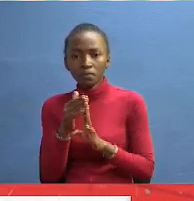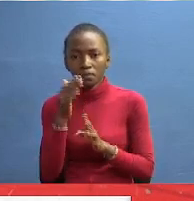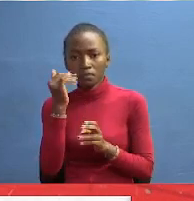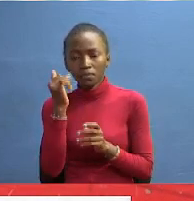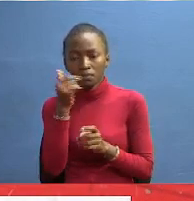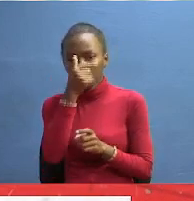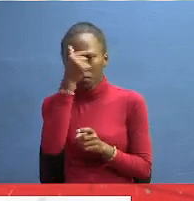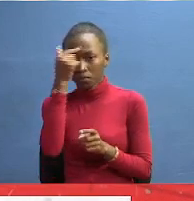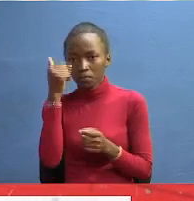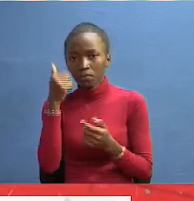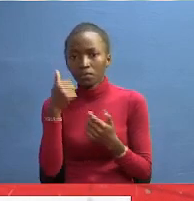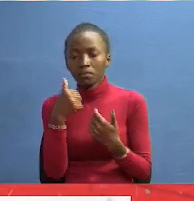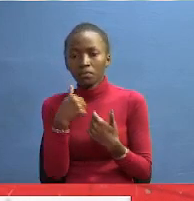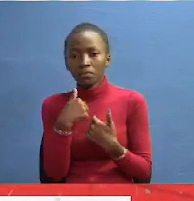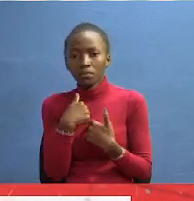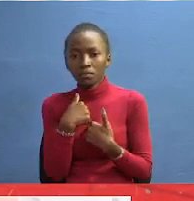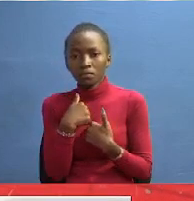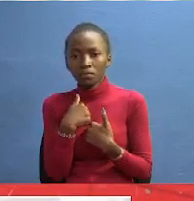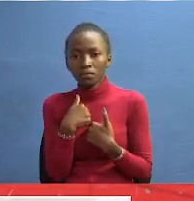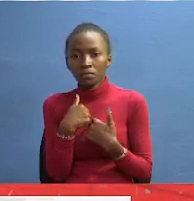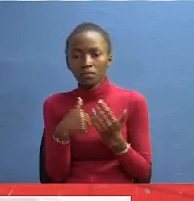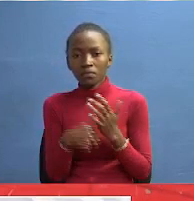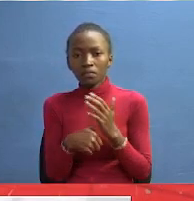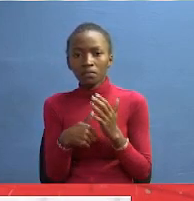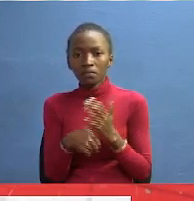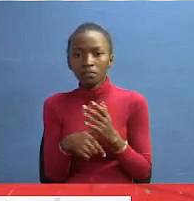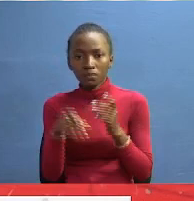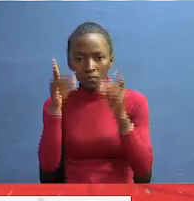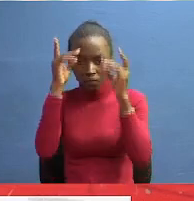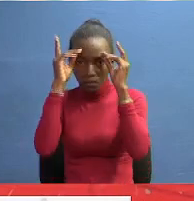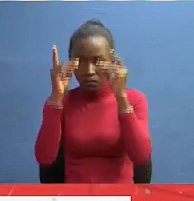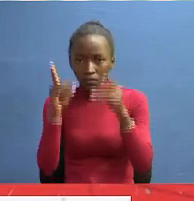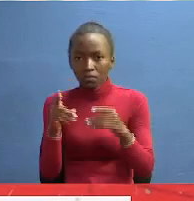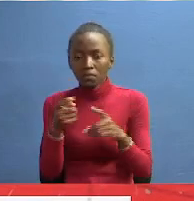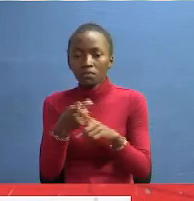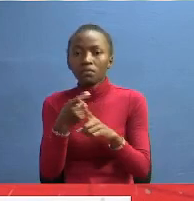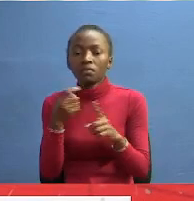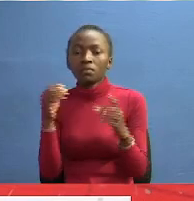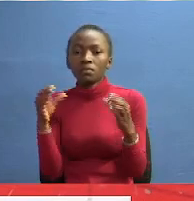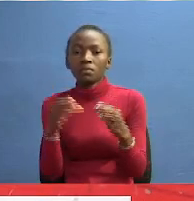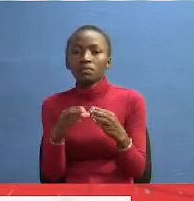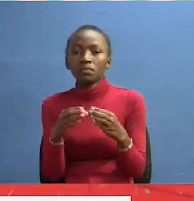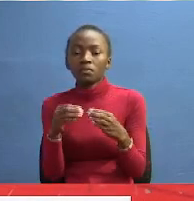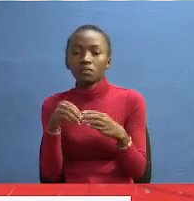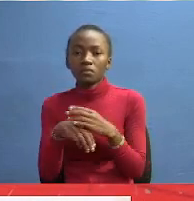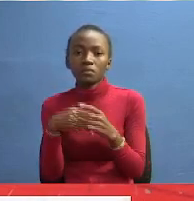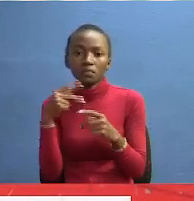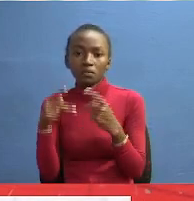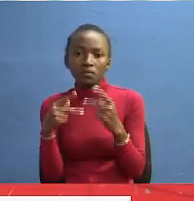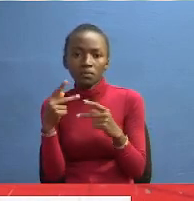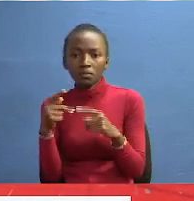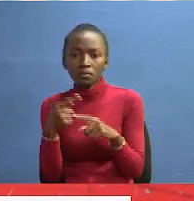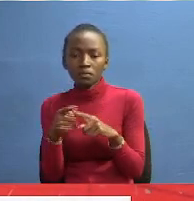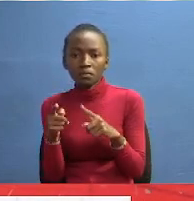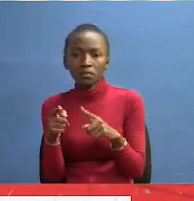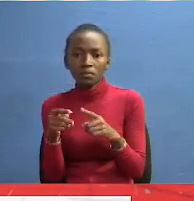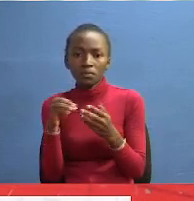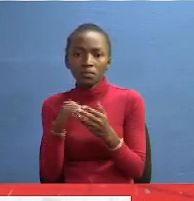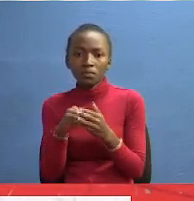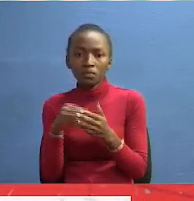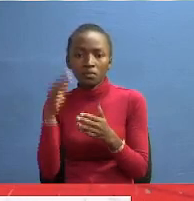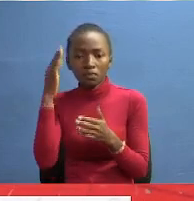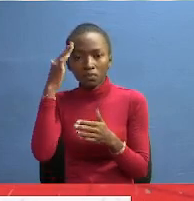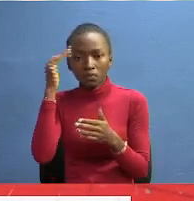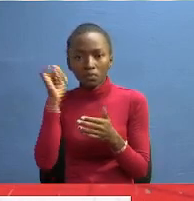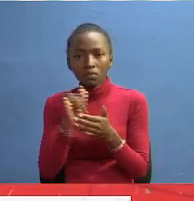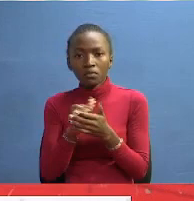commitment from the groups that have been engaging in this process. But again, we know that there are more than 53 groupings